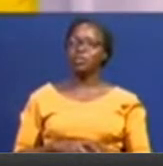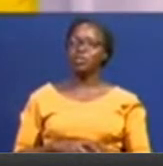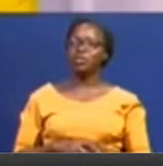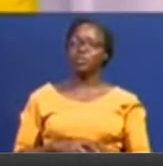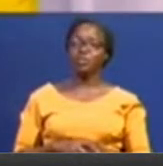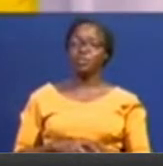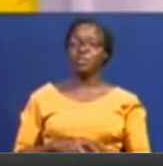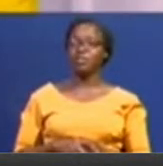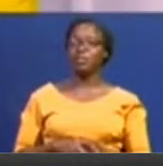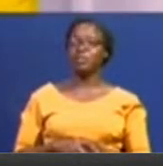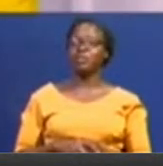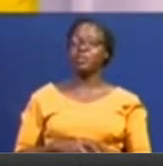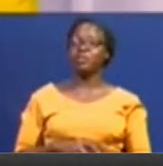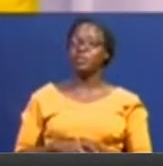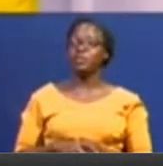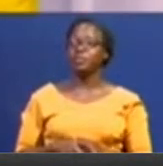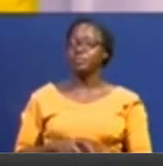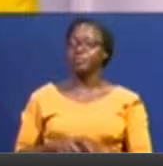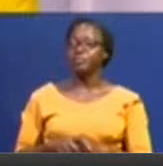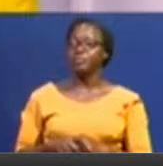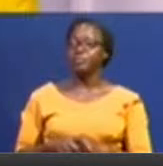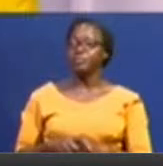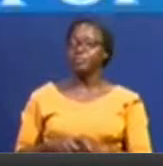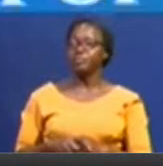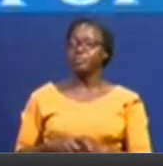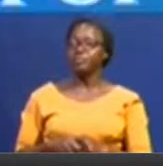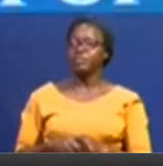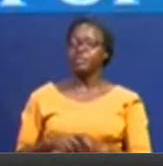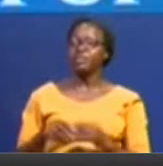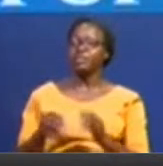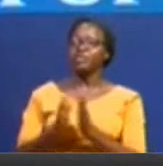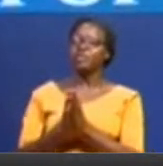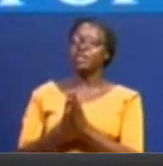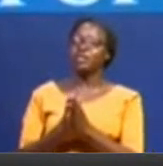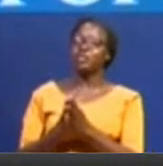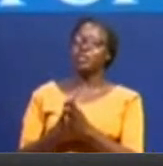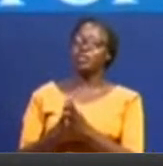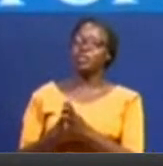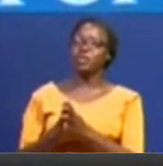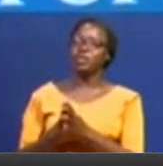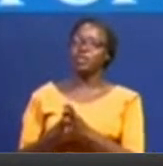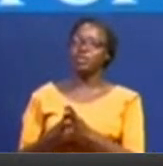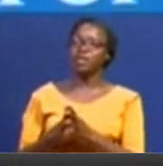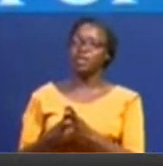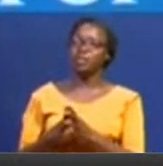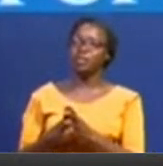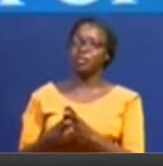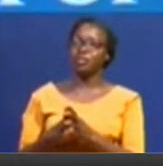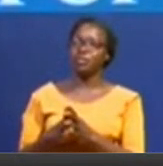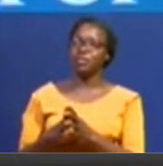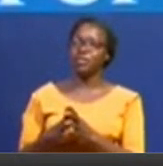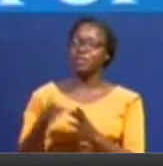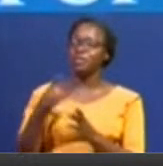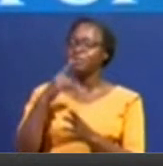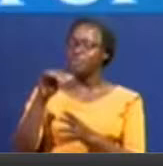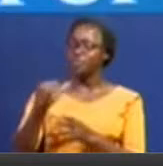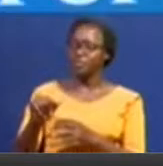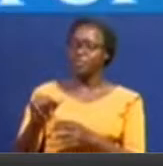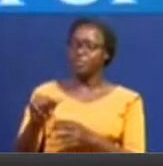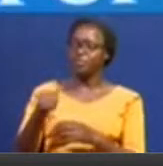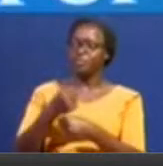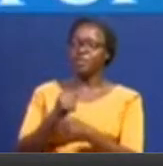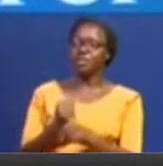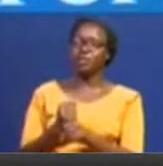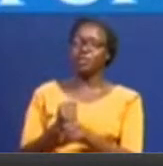and a Constitution Commission should not be a respondent in petitions. Because the minute you make IEBC a